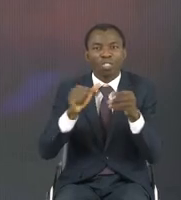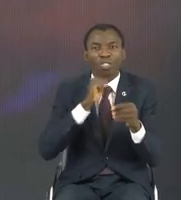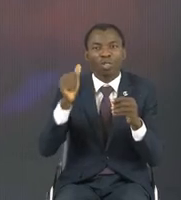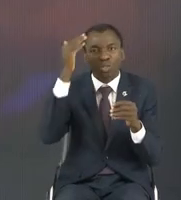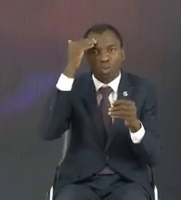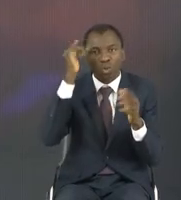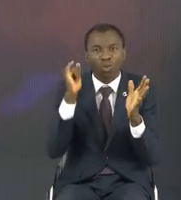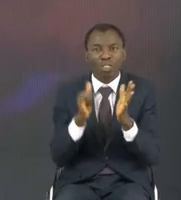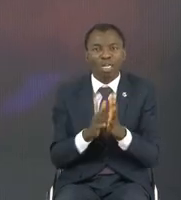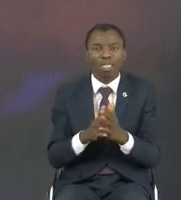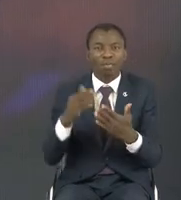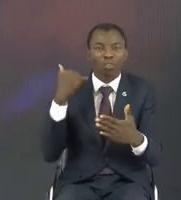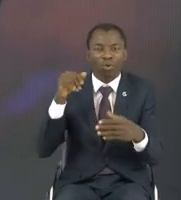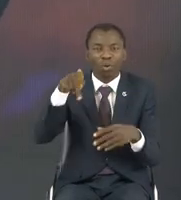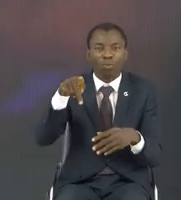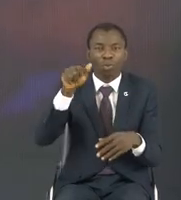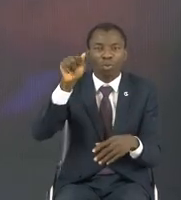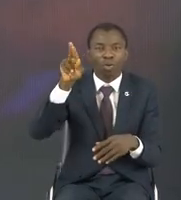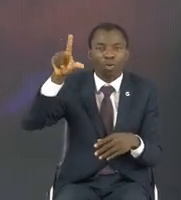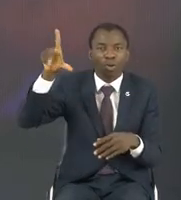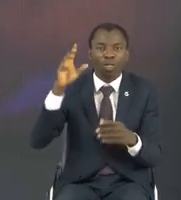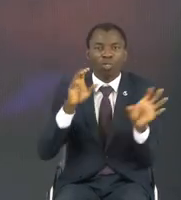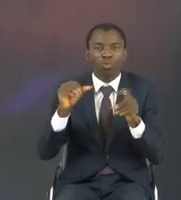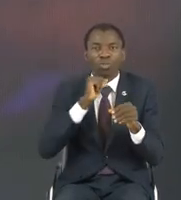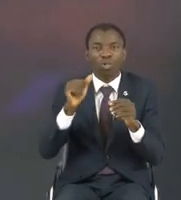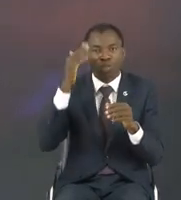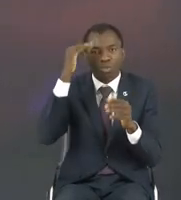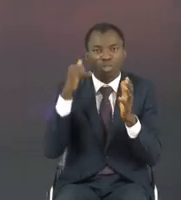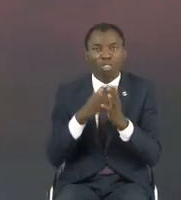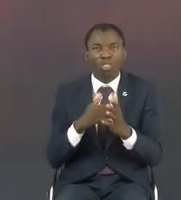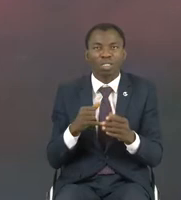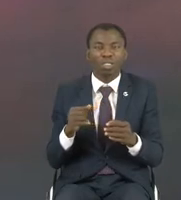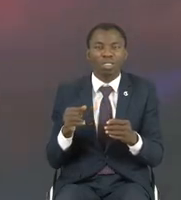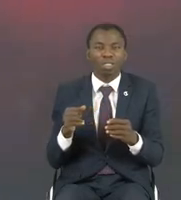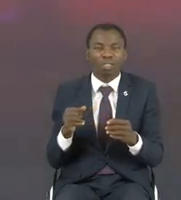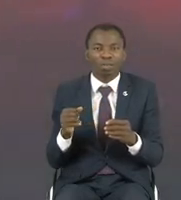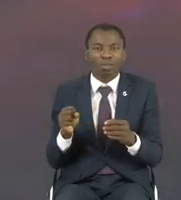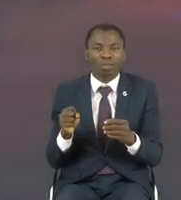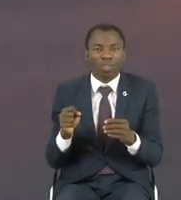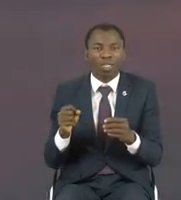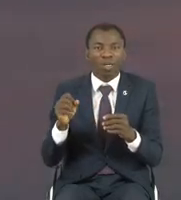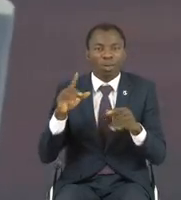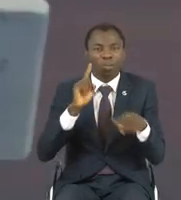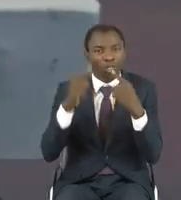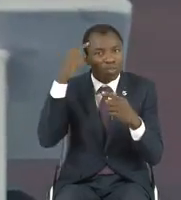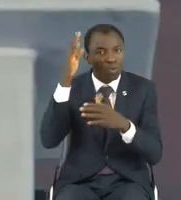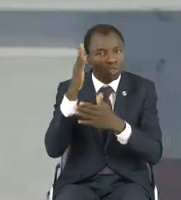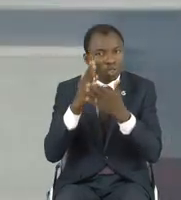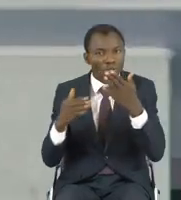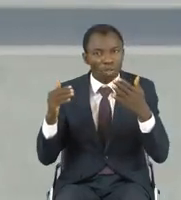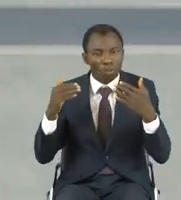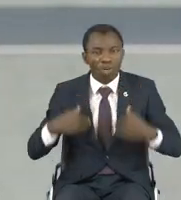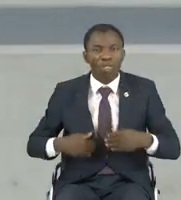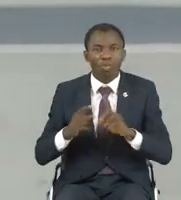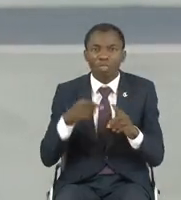was blasphemy for somebody to say Christ died for you, to be your substitute, to